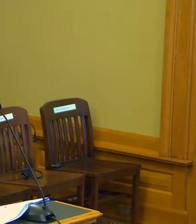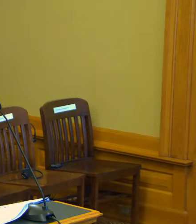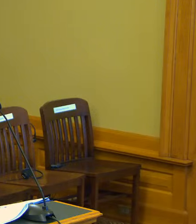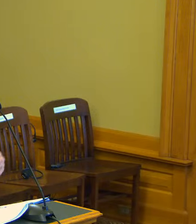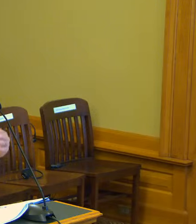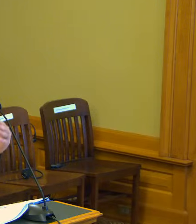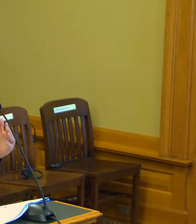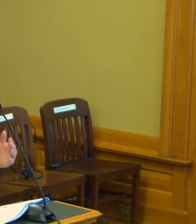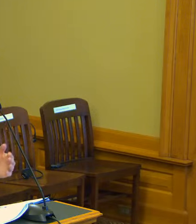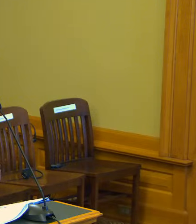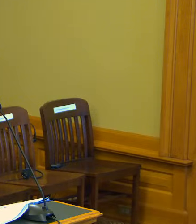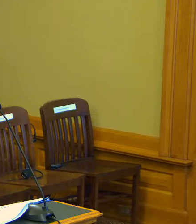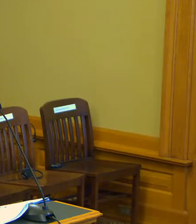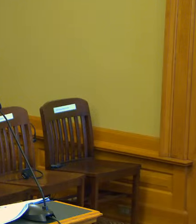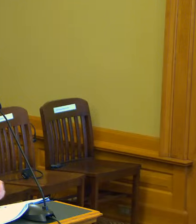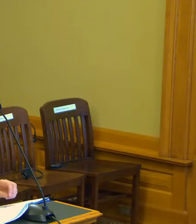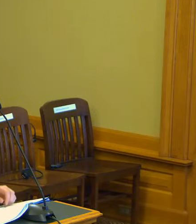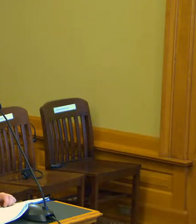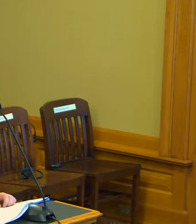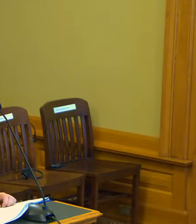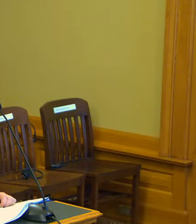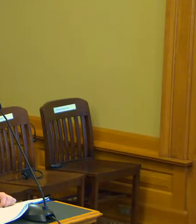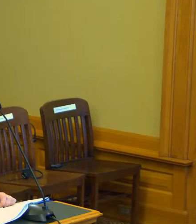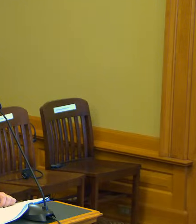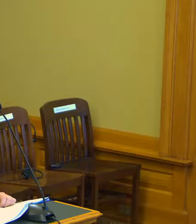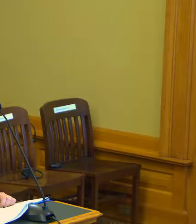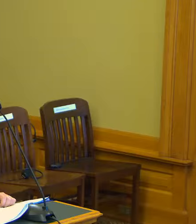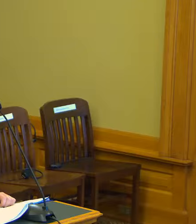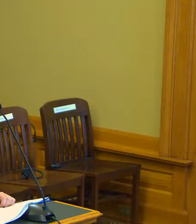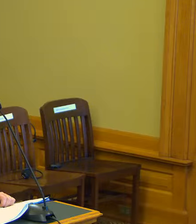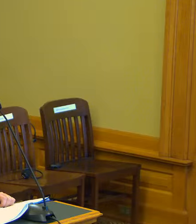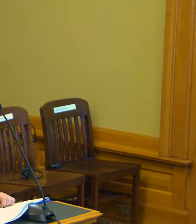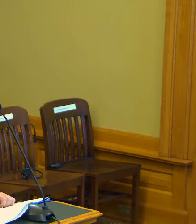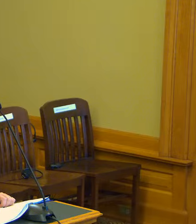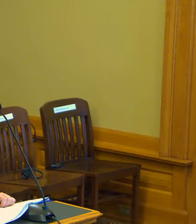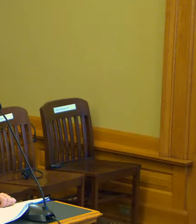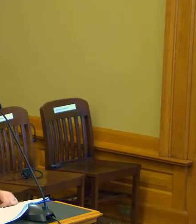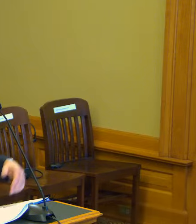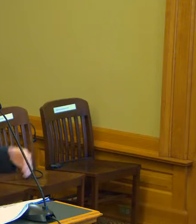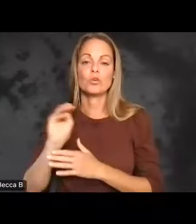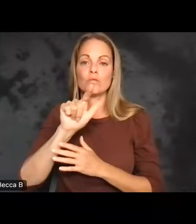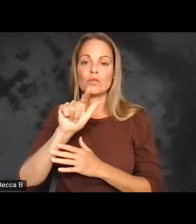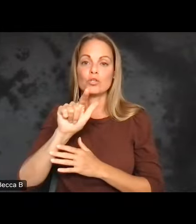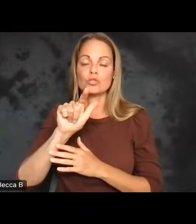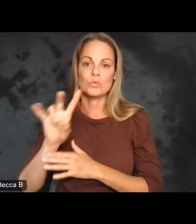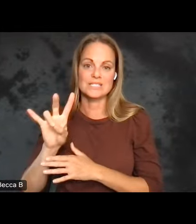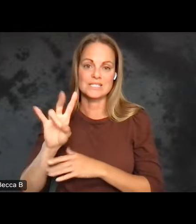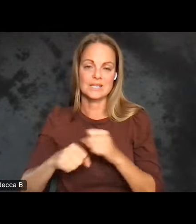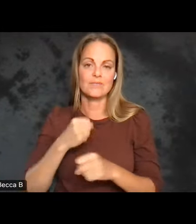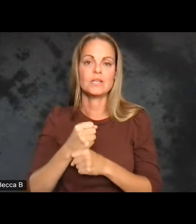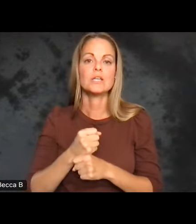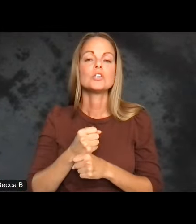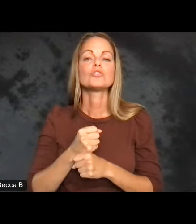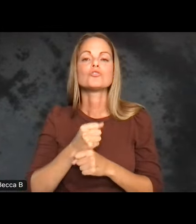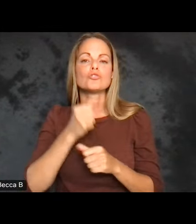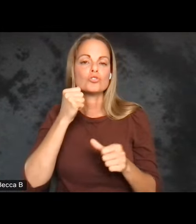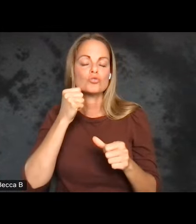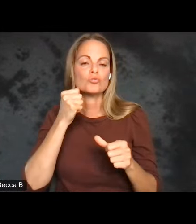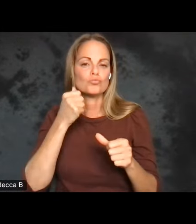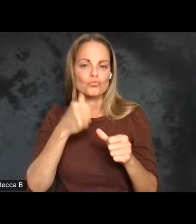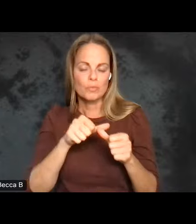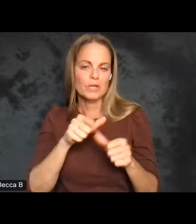relocation. So for 2027, we're asking for $2 million to complete that relocation. So just as a reminder, the construction